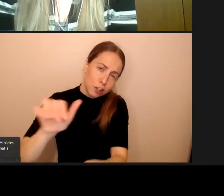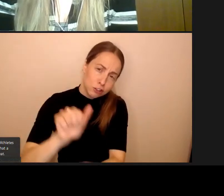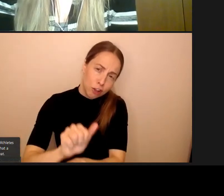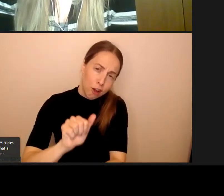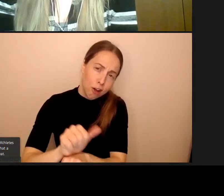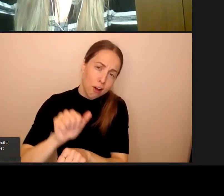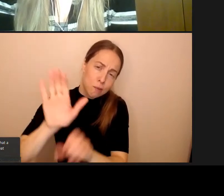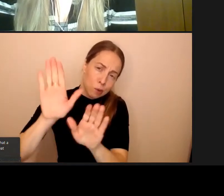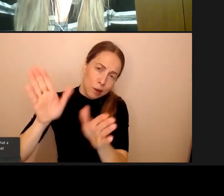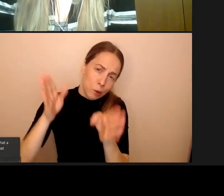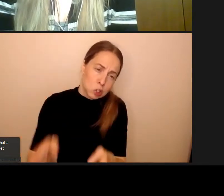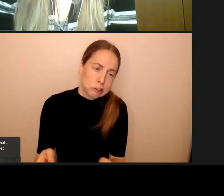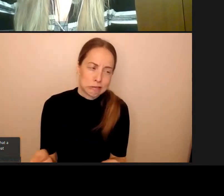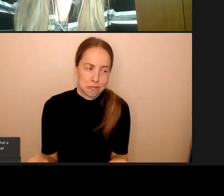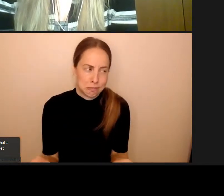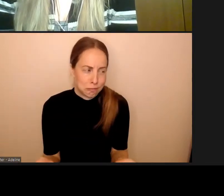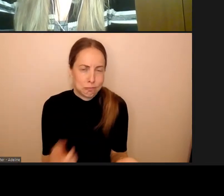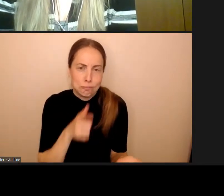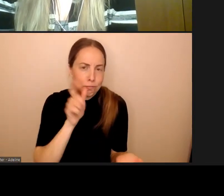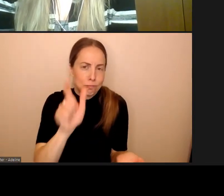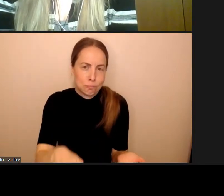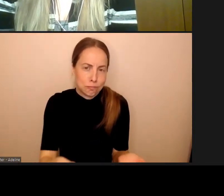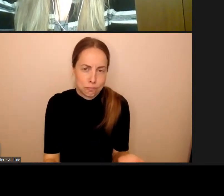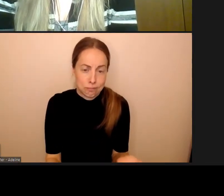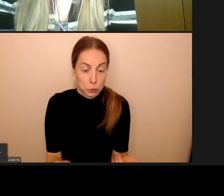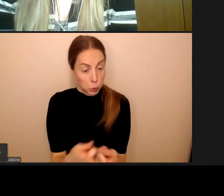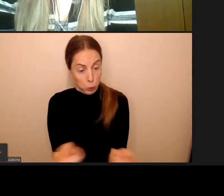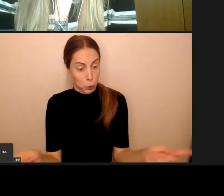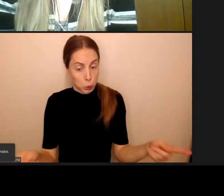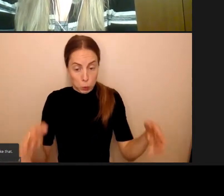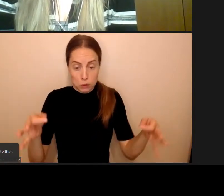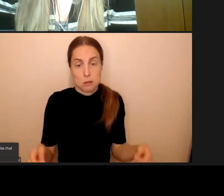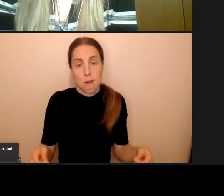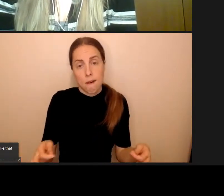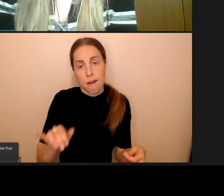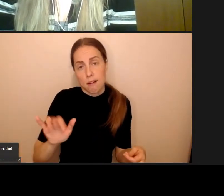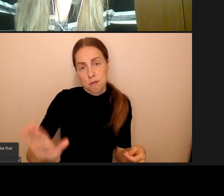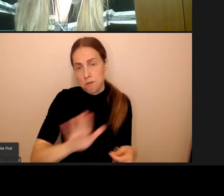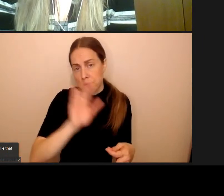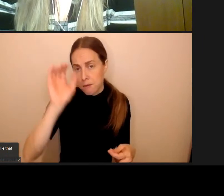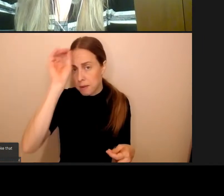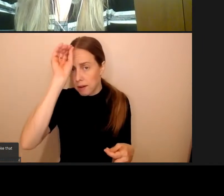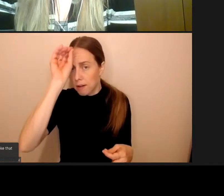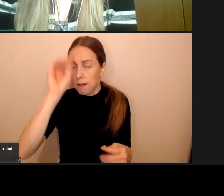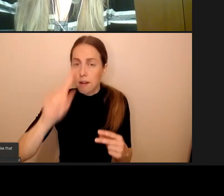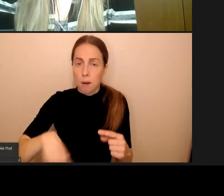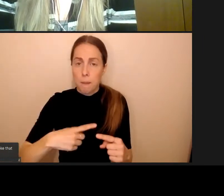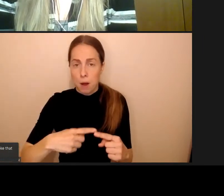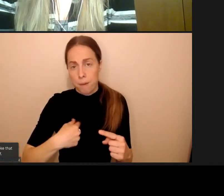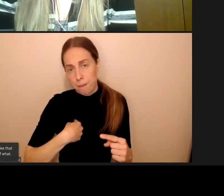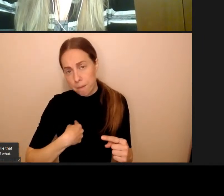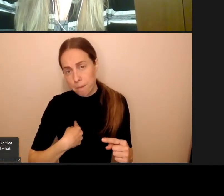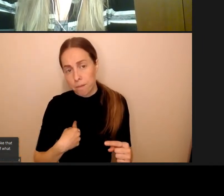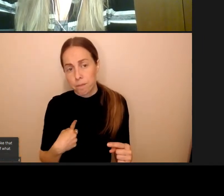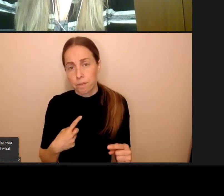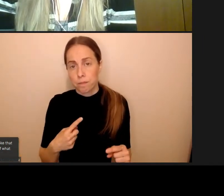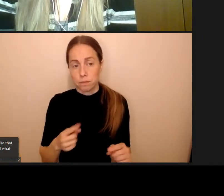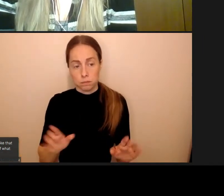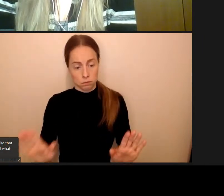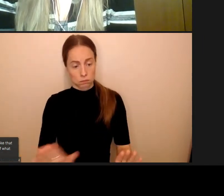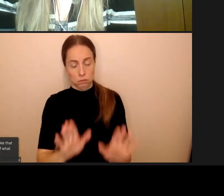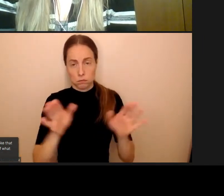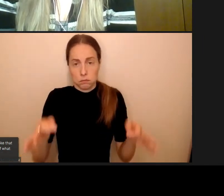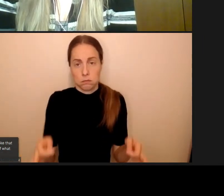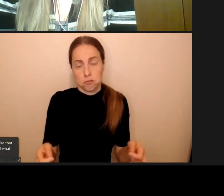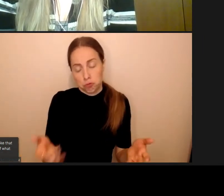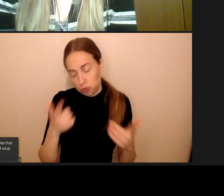great person you are. That's for you to decide and you to make that opinion and decision. And regardless of what you decide, that's what you